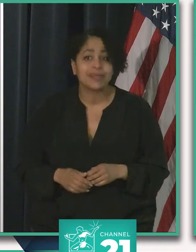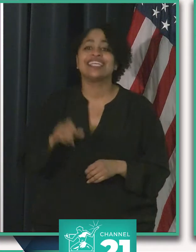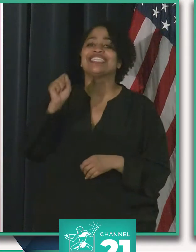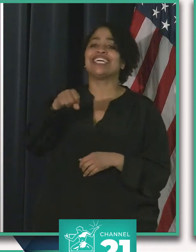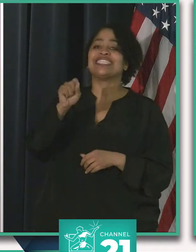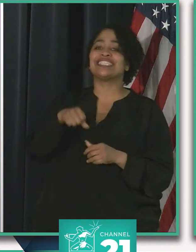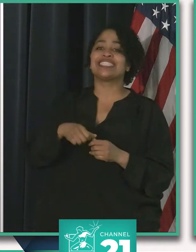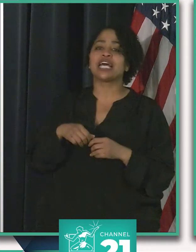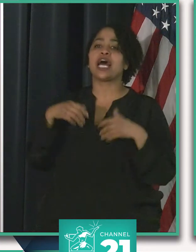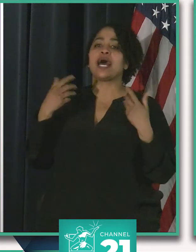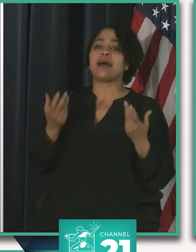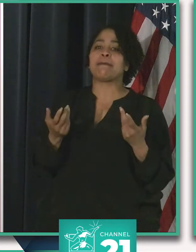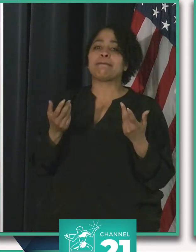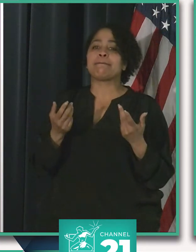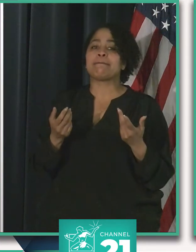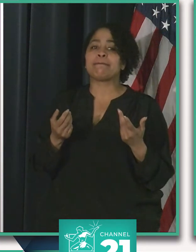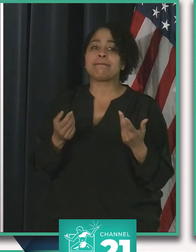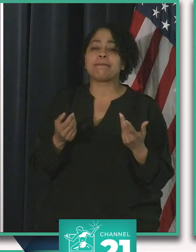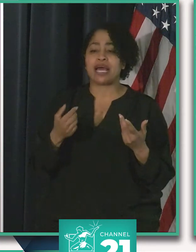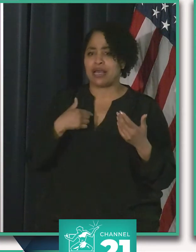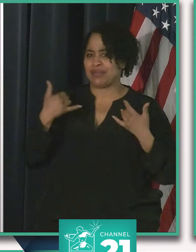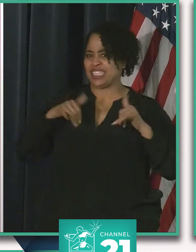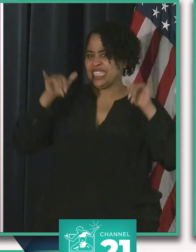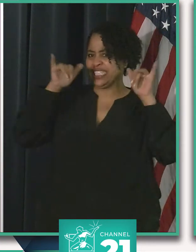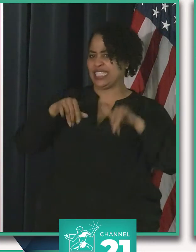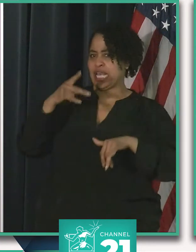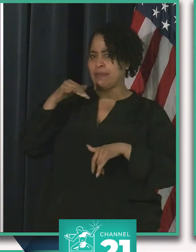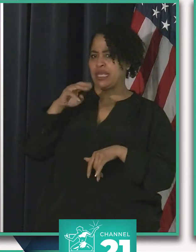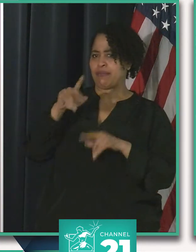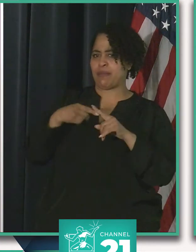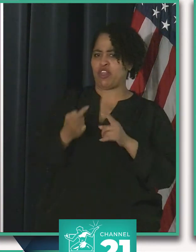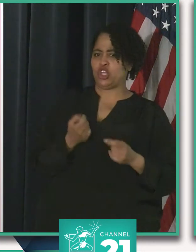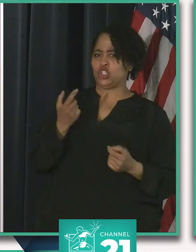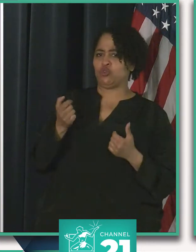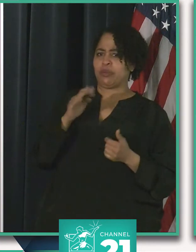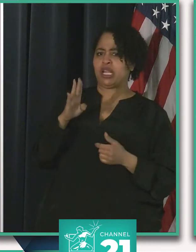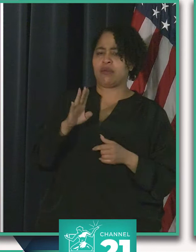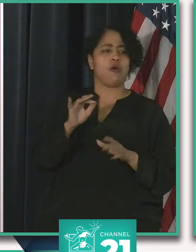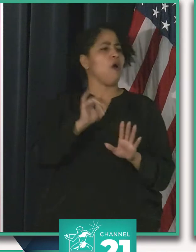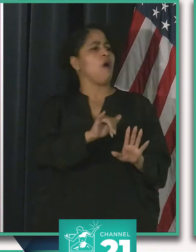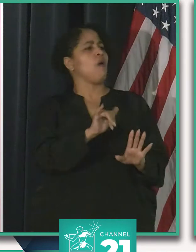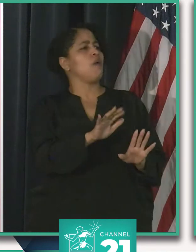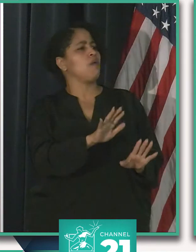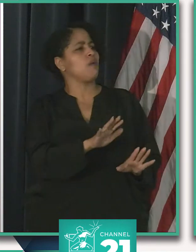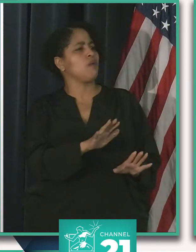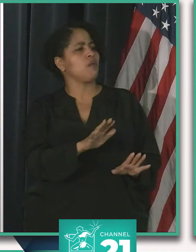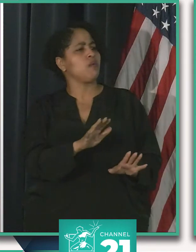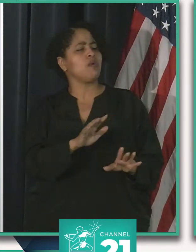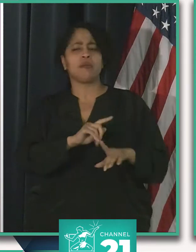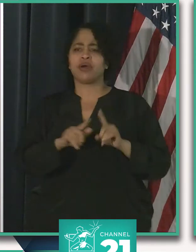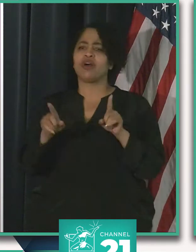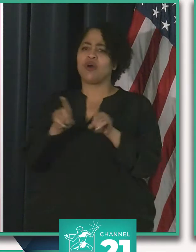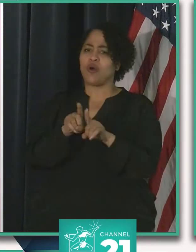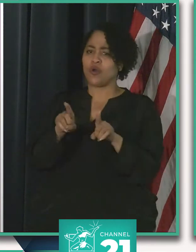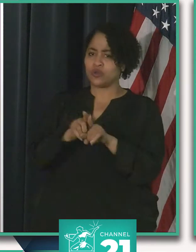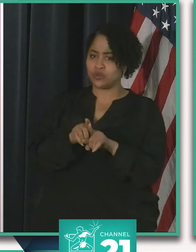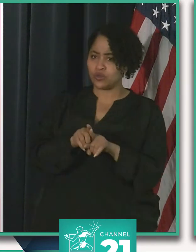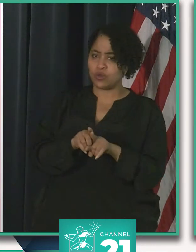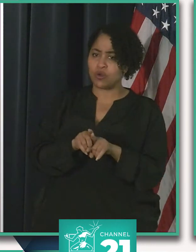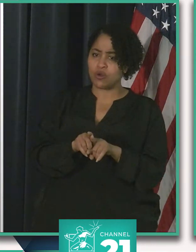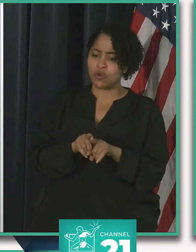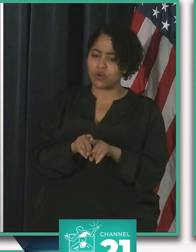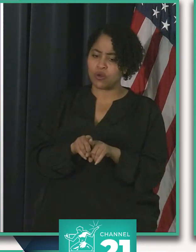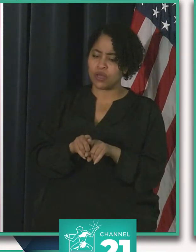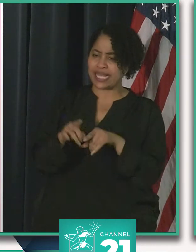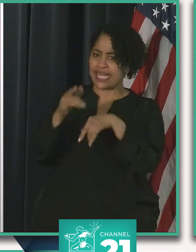Yes. Right. I'm still the same Kim about the strip club. But there's also an